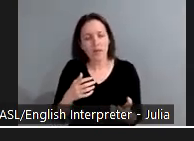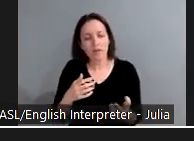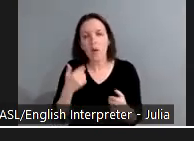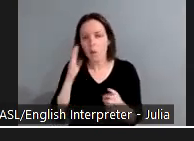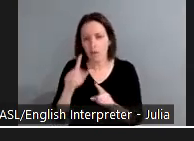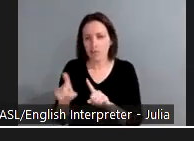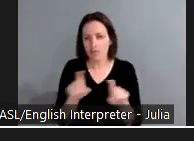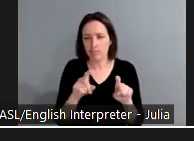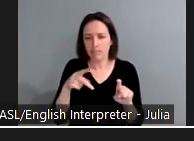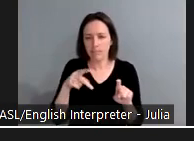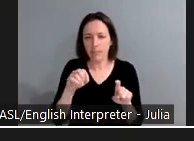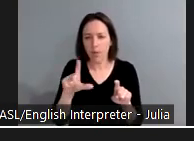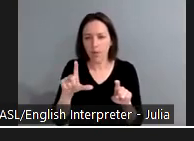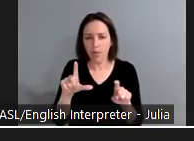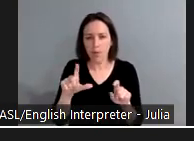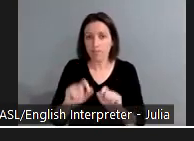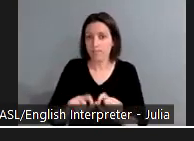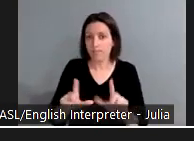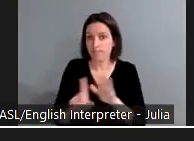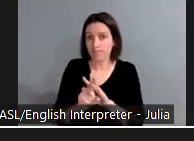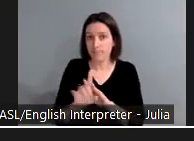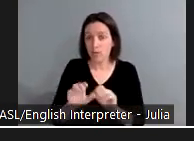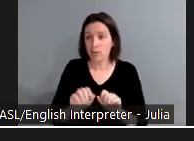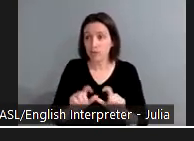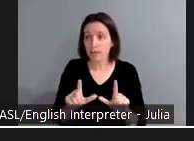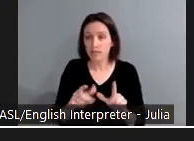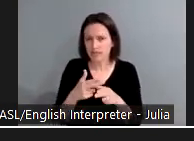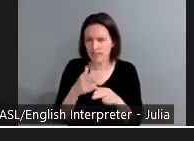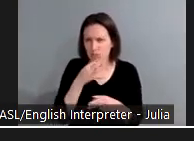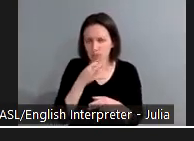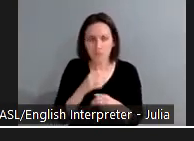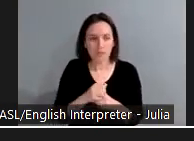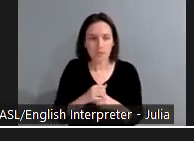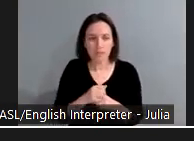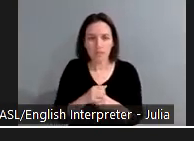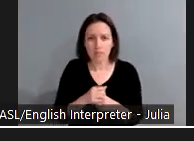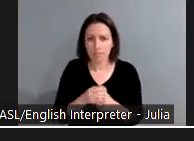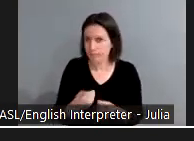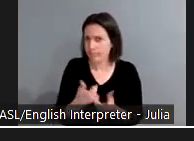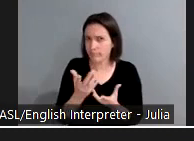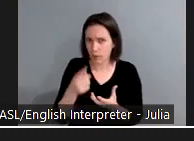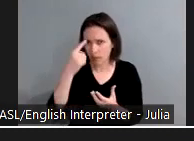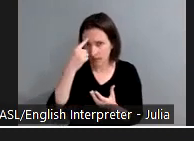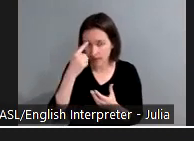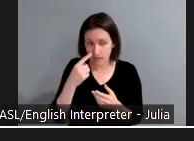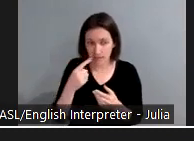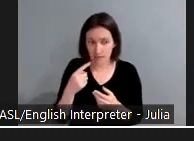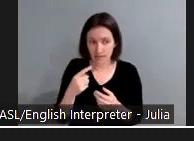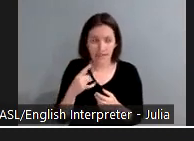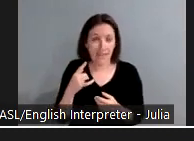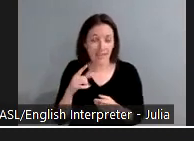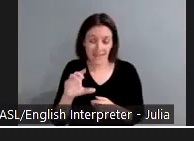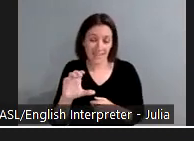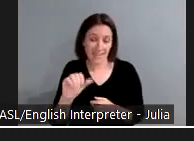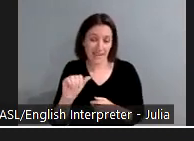poll, which you will see on your screen shortly, and we want to know what you think about the naming of the program. Is Cal Sunbucks a good